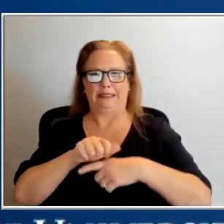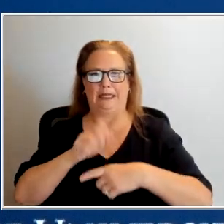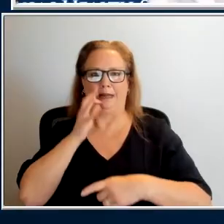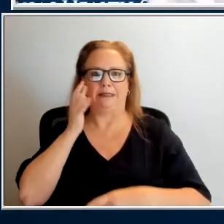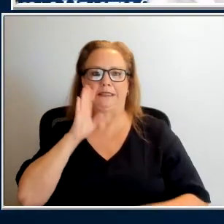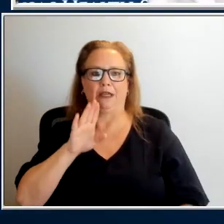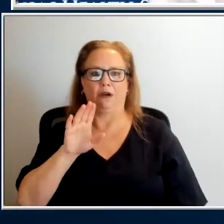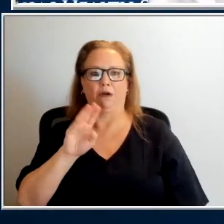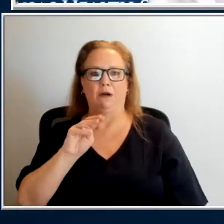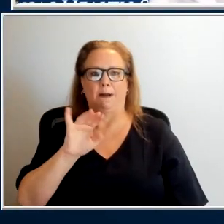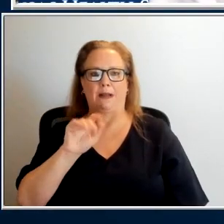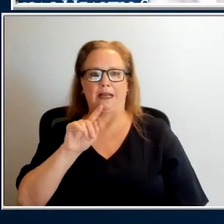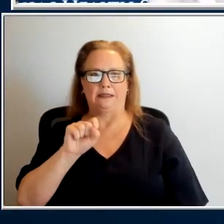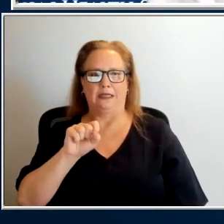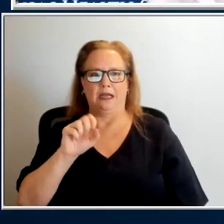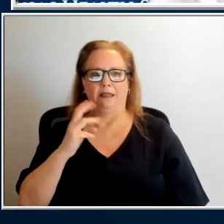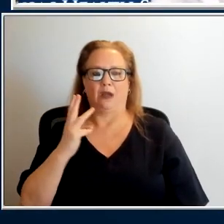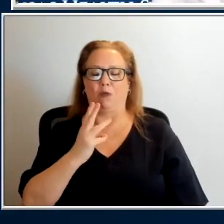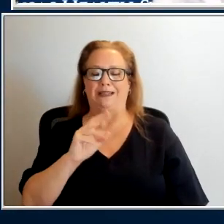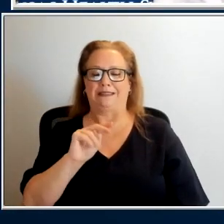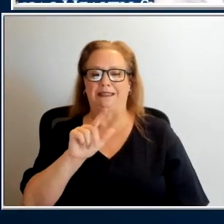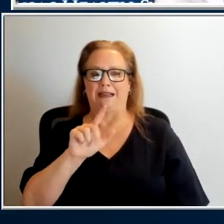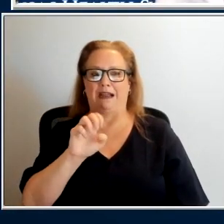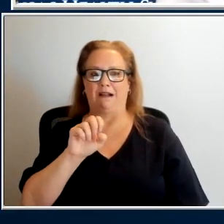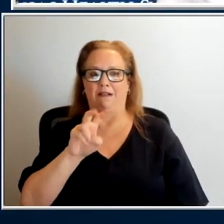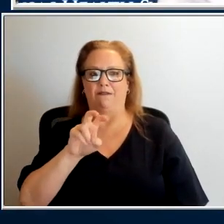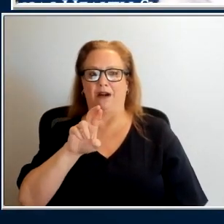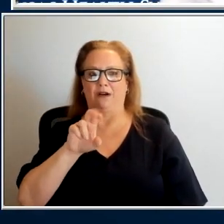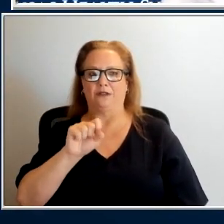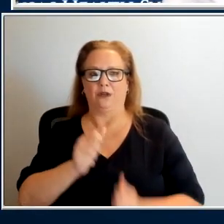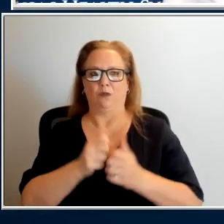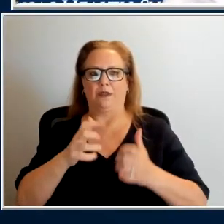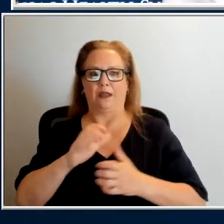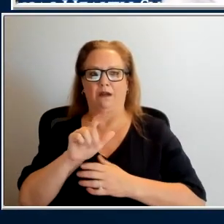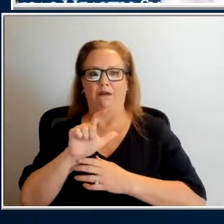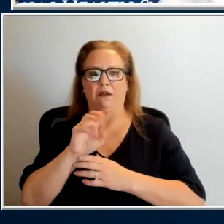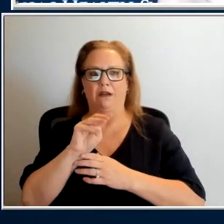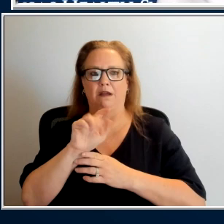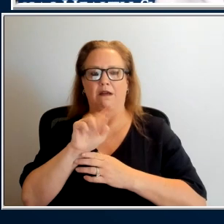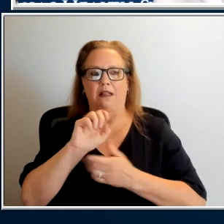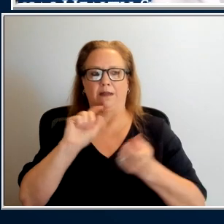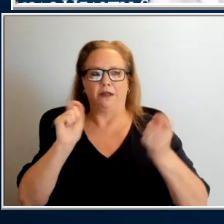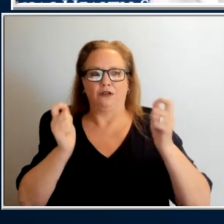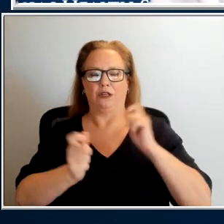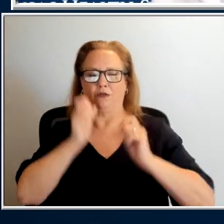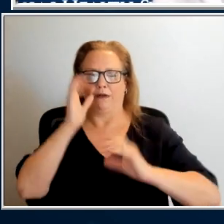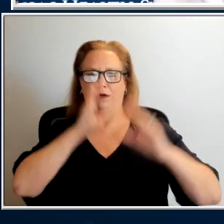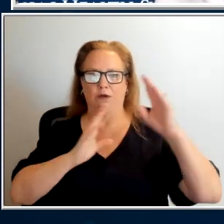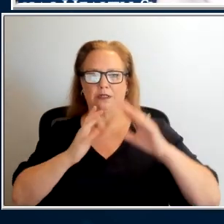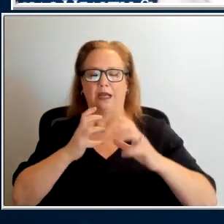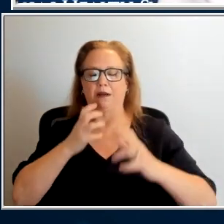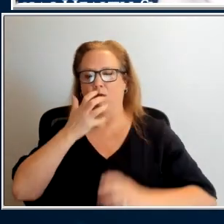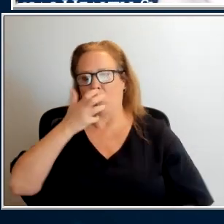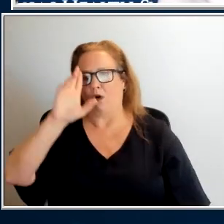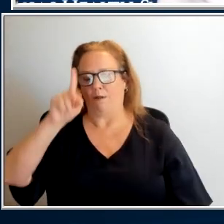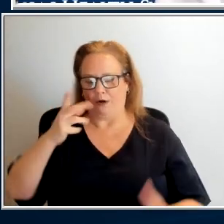that West Nile virus is something that without climate change we probably wouldn't have to be worried about up here. But as it's gotten warmer and